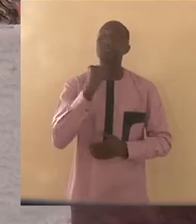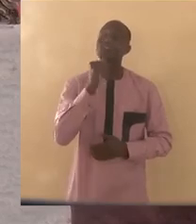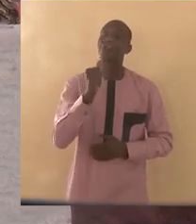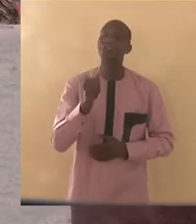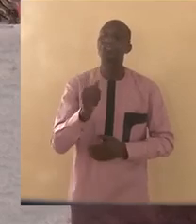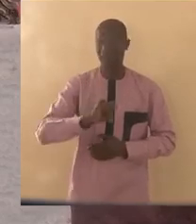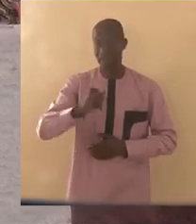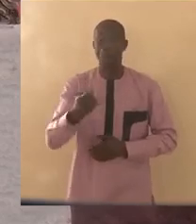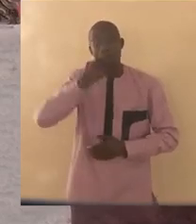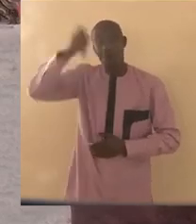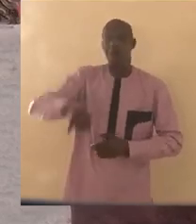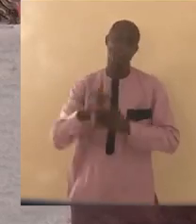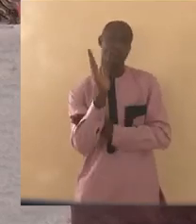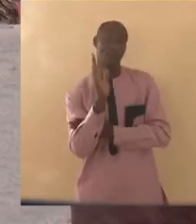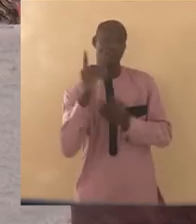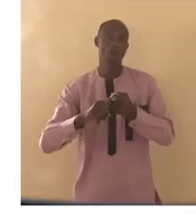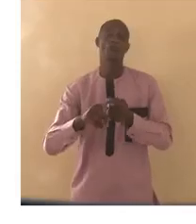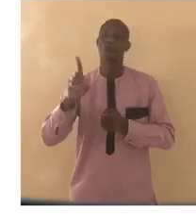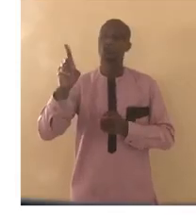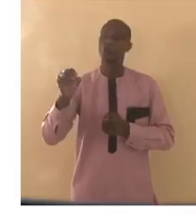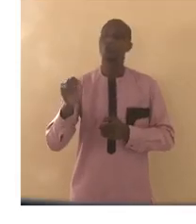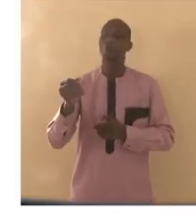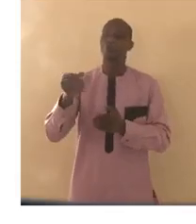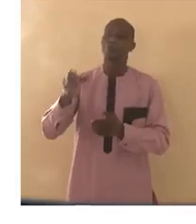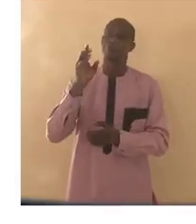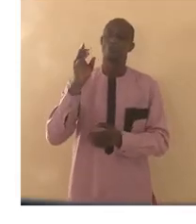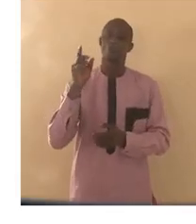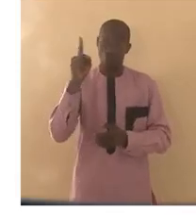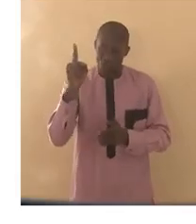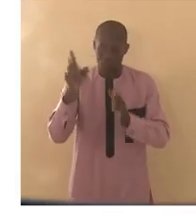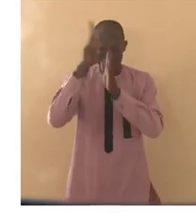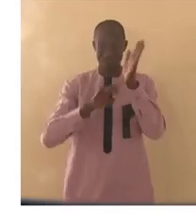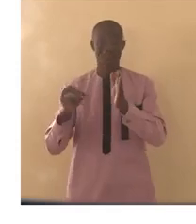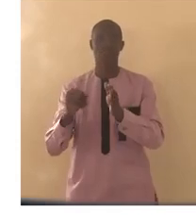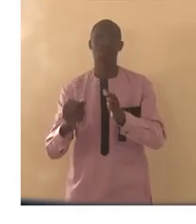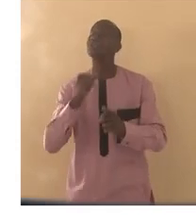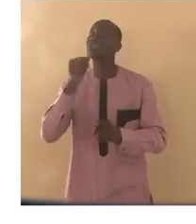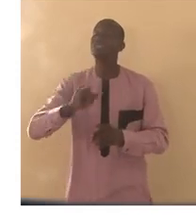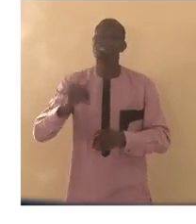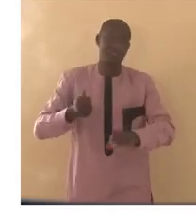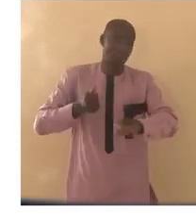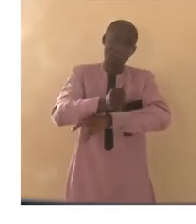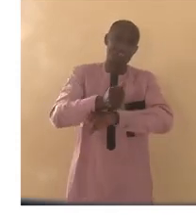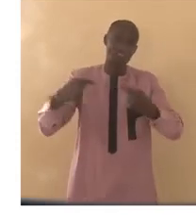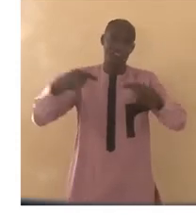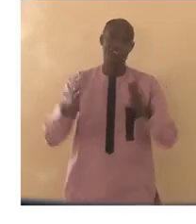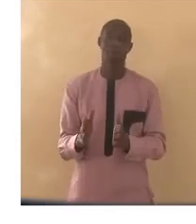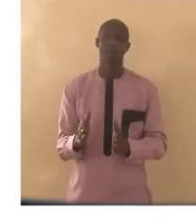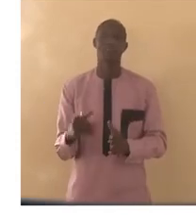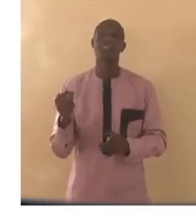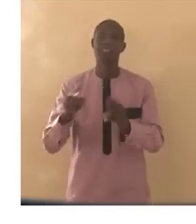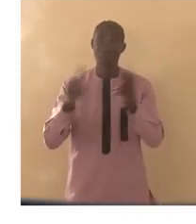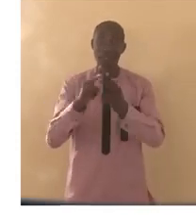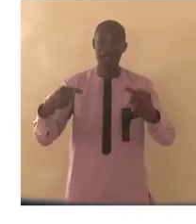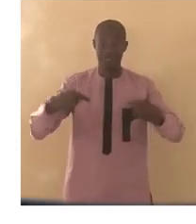It's not the same as commanding God to do one's will. It's not the same as cursing enemies. I say, the